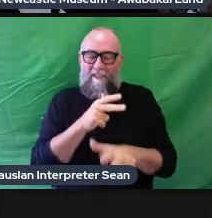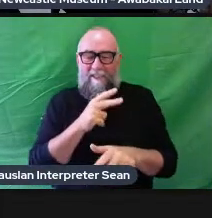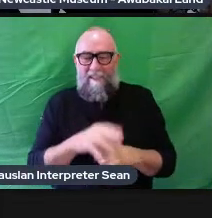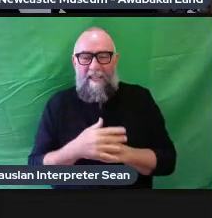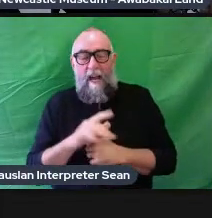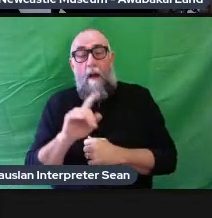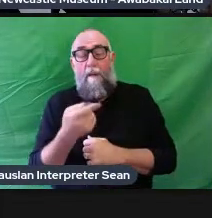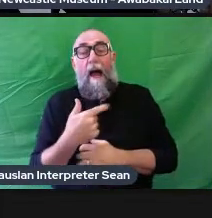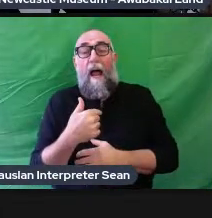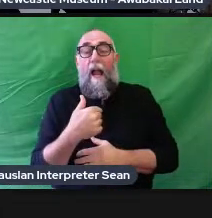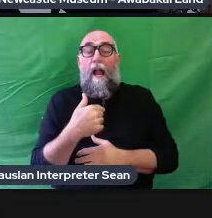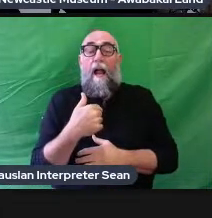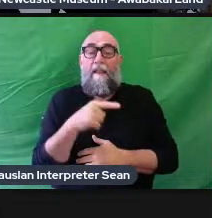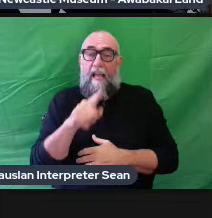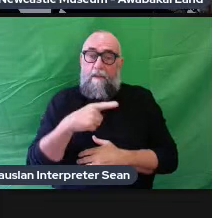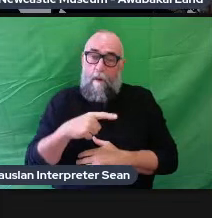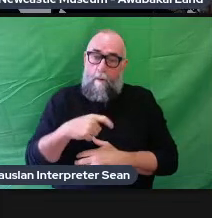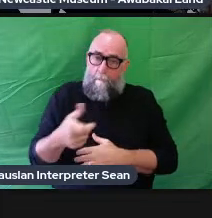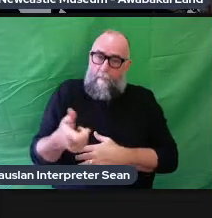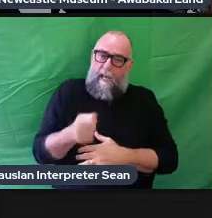on to the next slide.